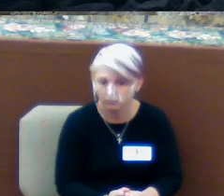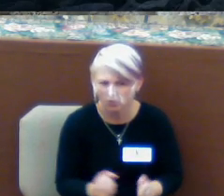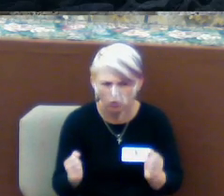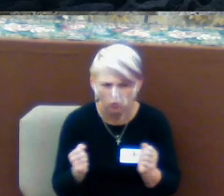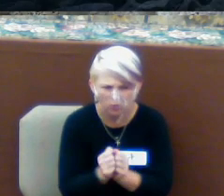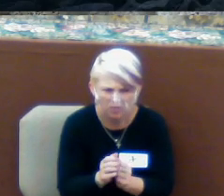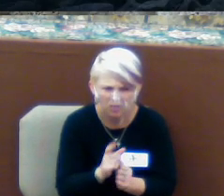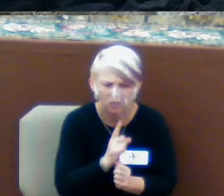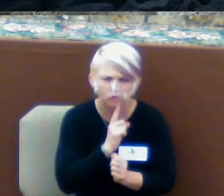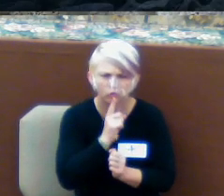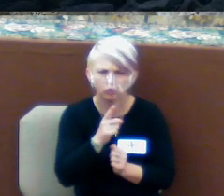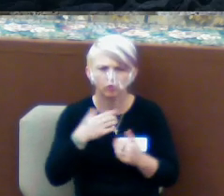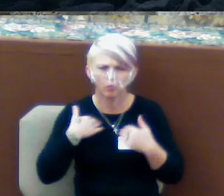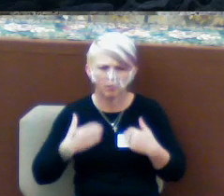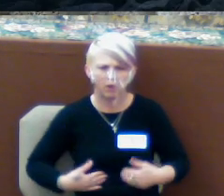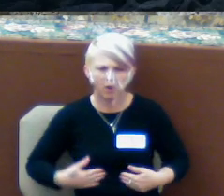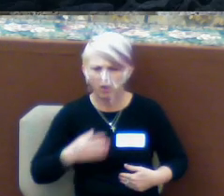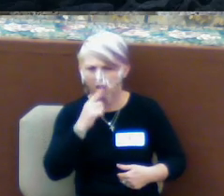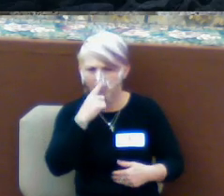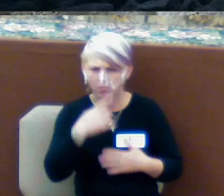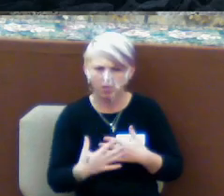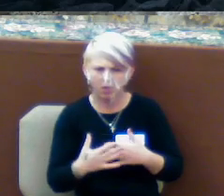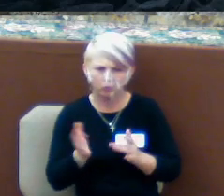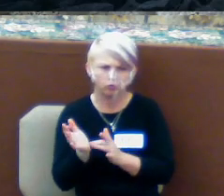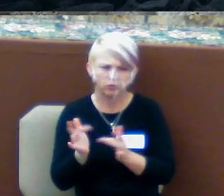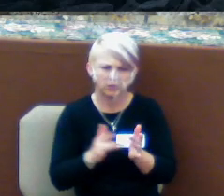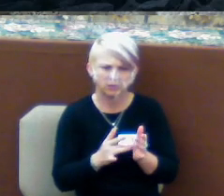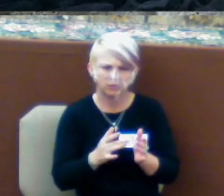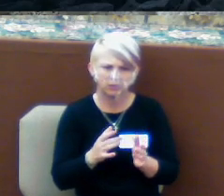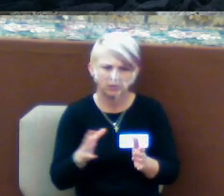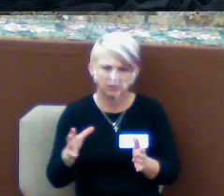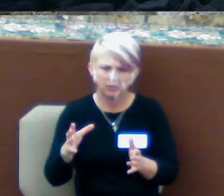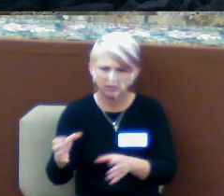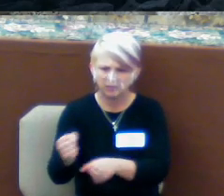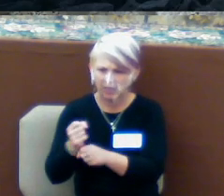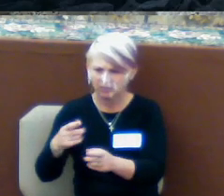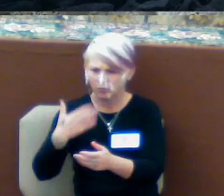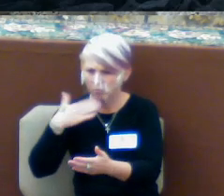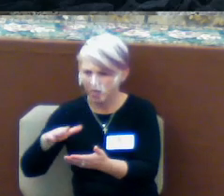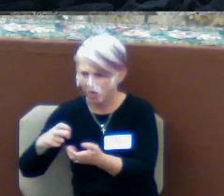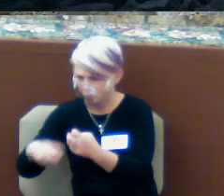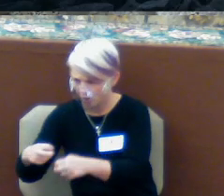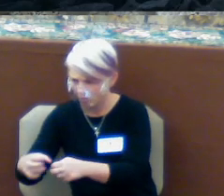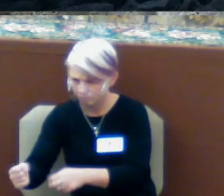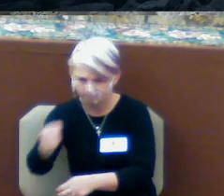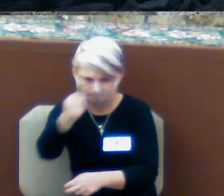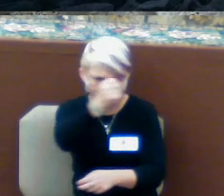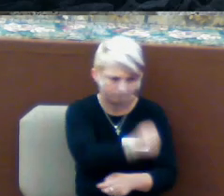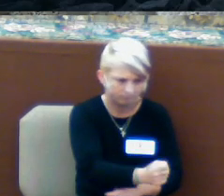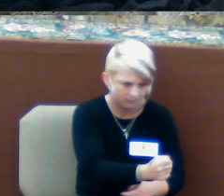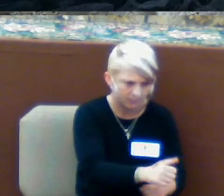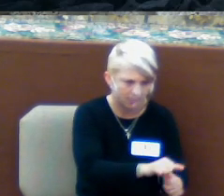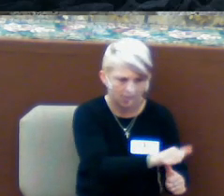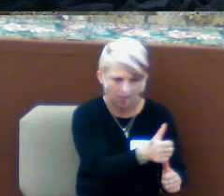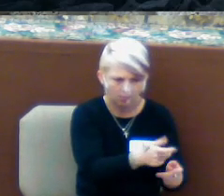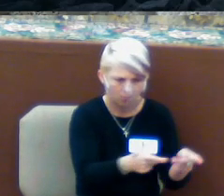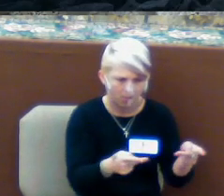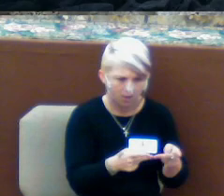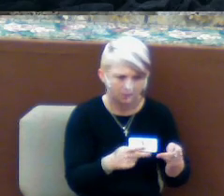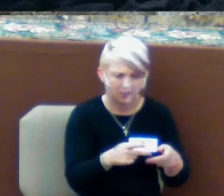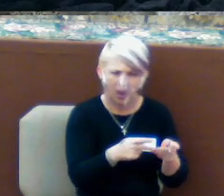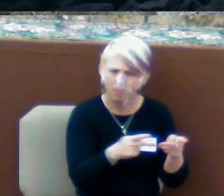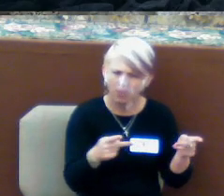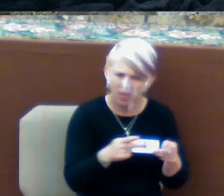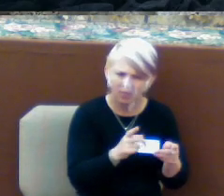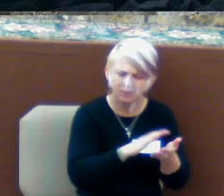his true body and blood, Jesus takes us from a stormy place to another place, a place of